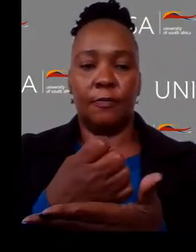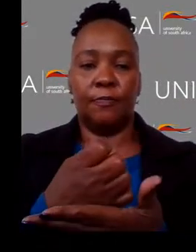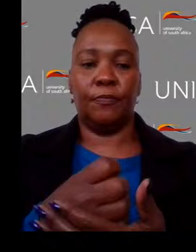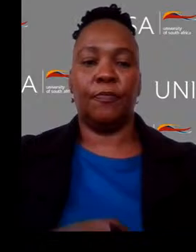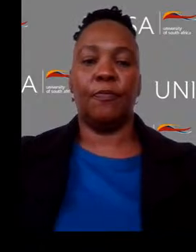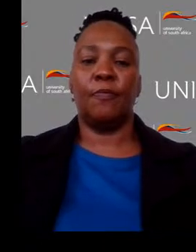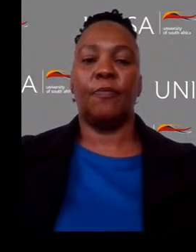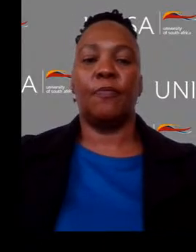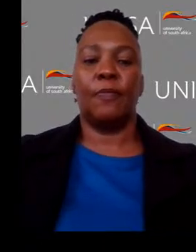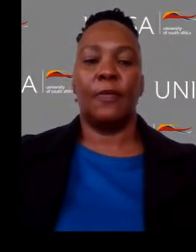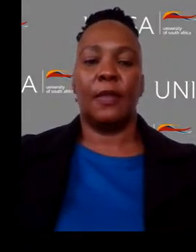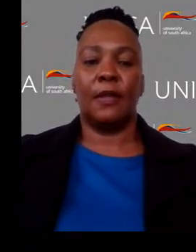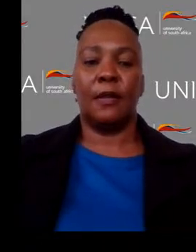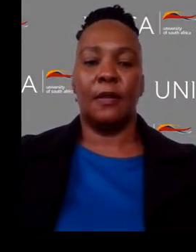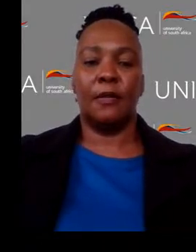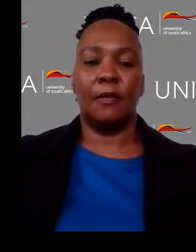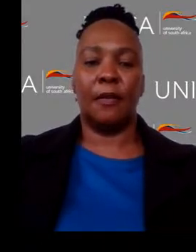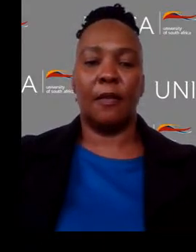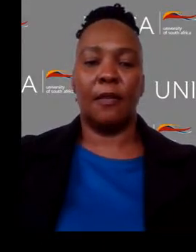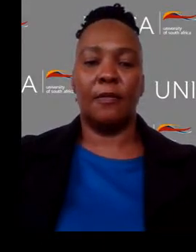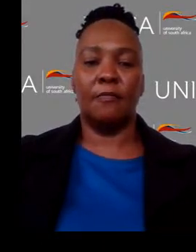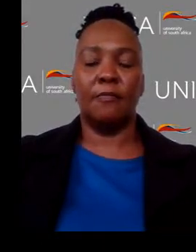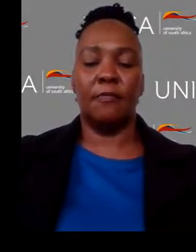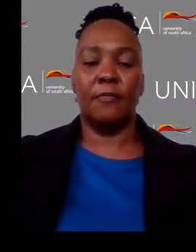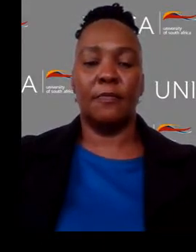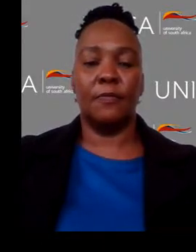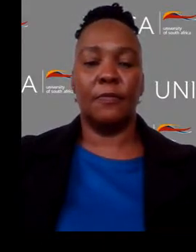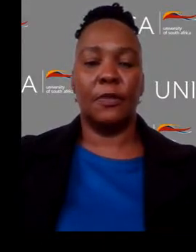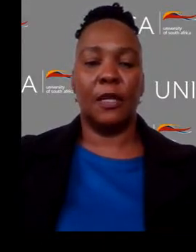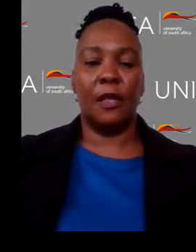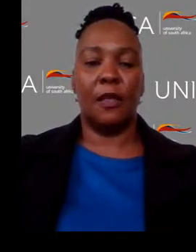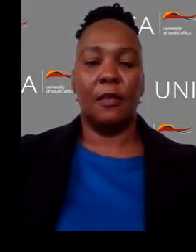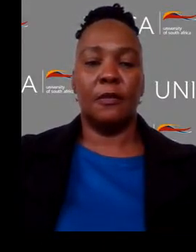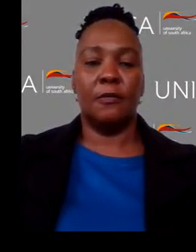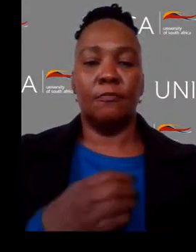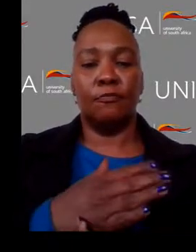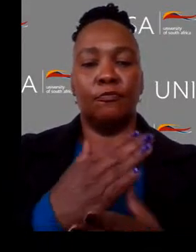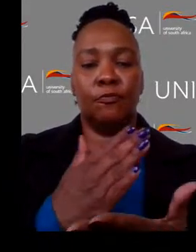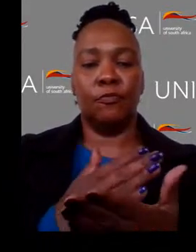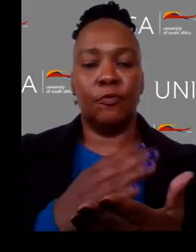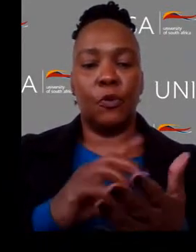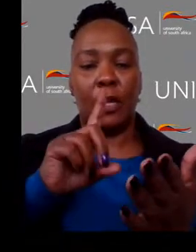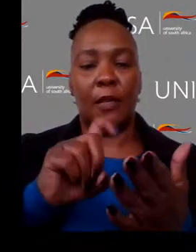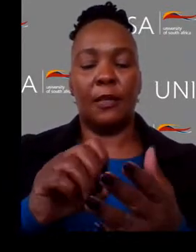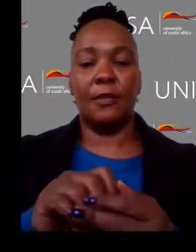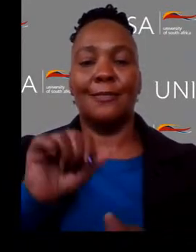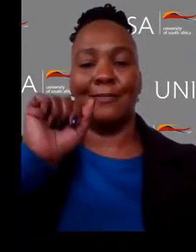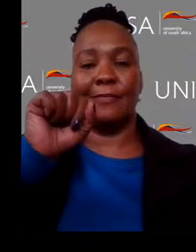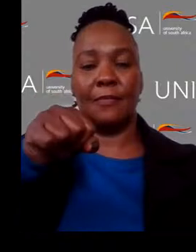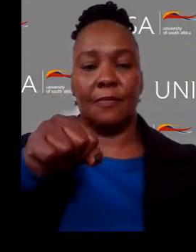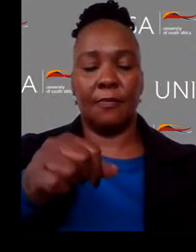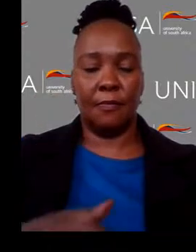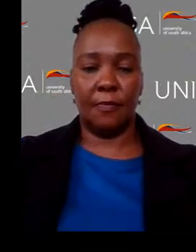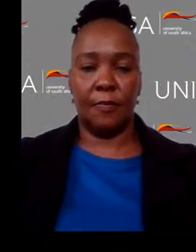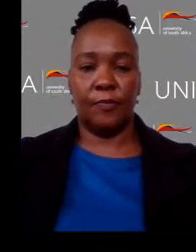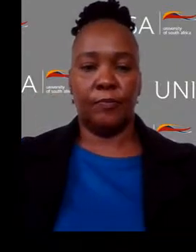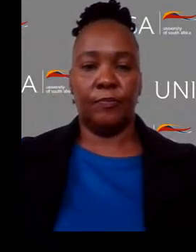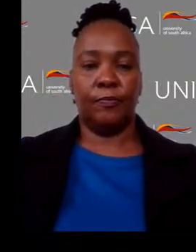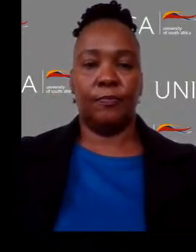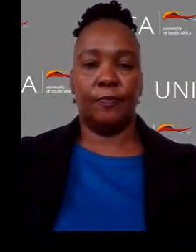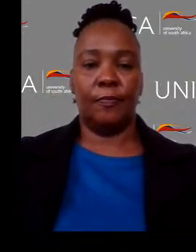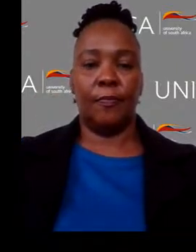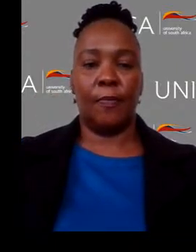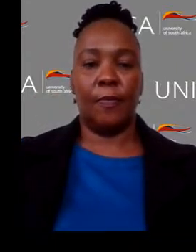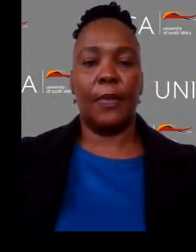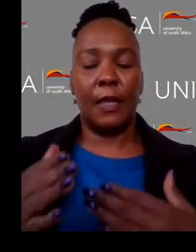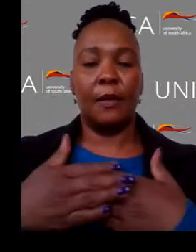have to slide over to make sure that you are ready. Click yes. And then it will